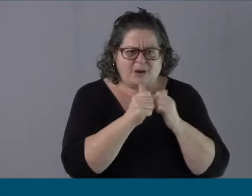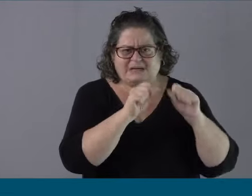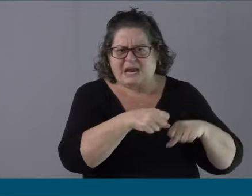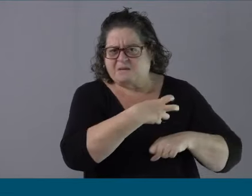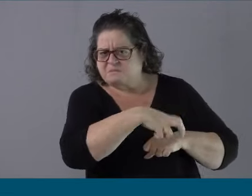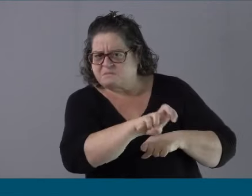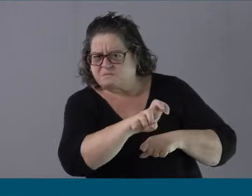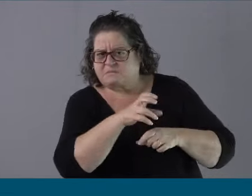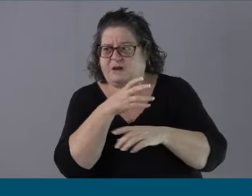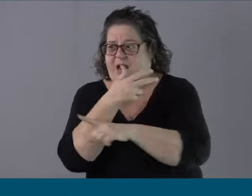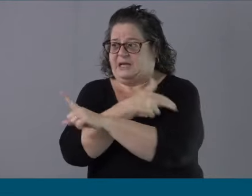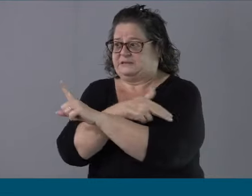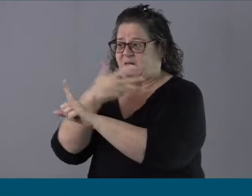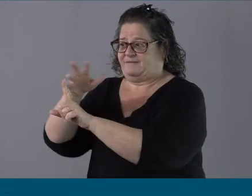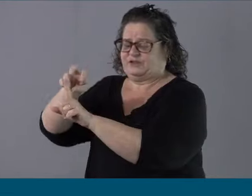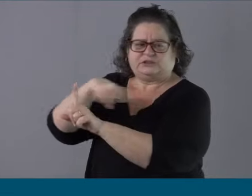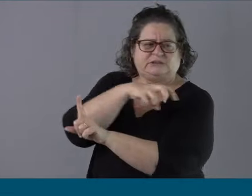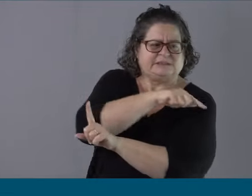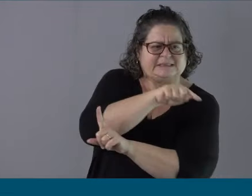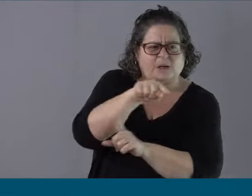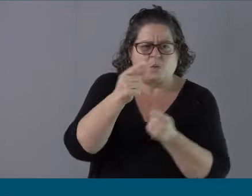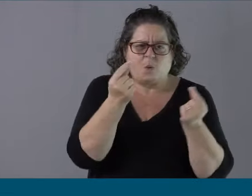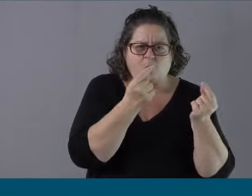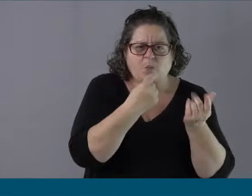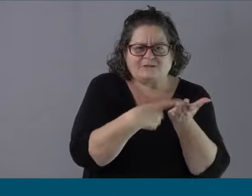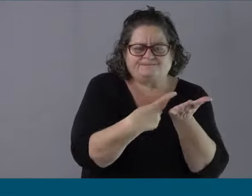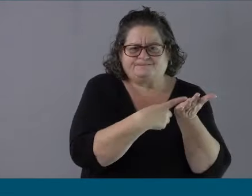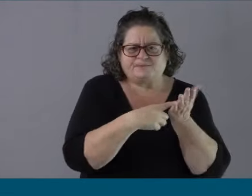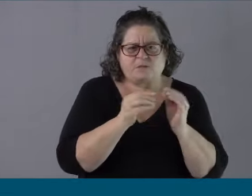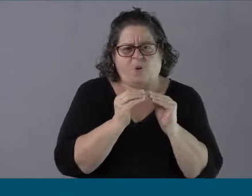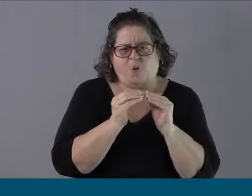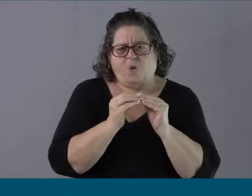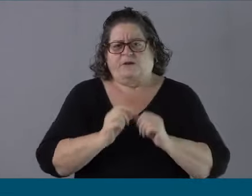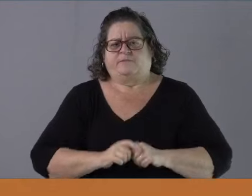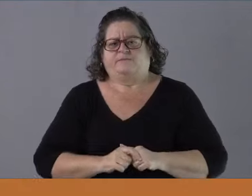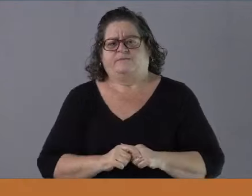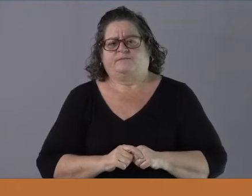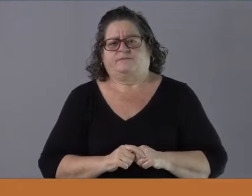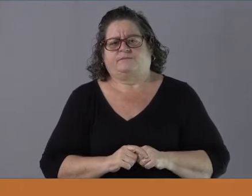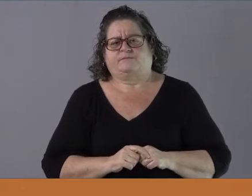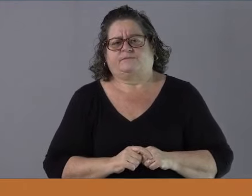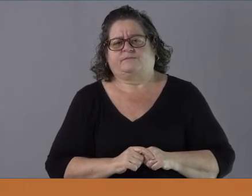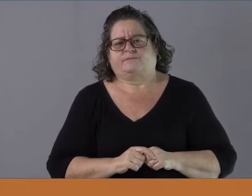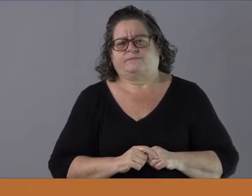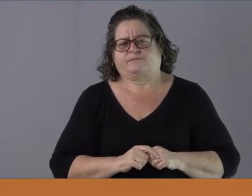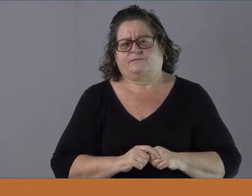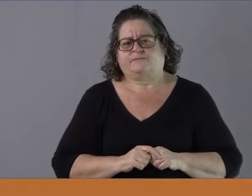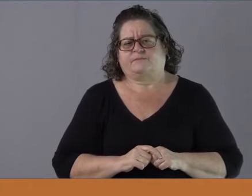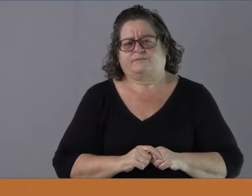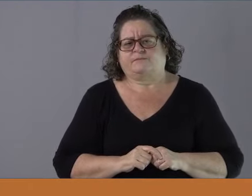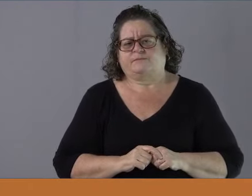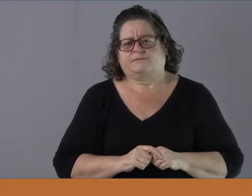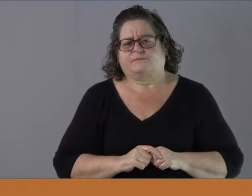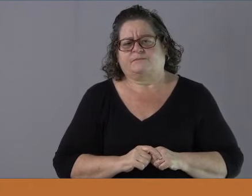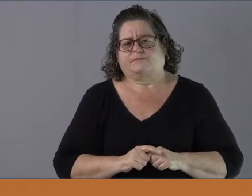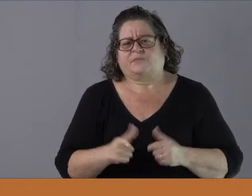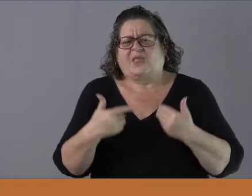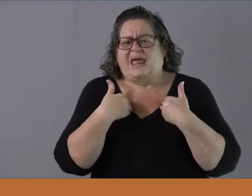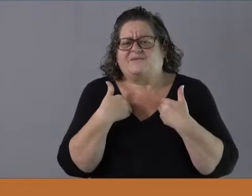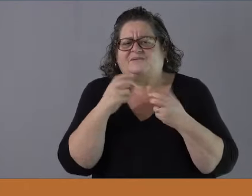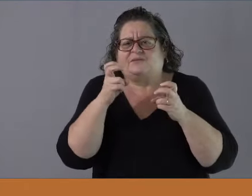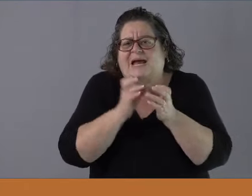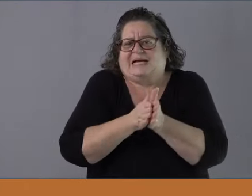can utilize that to get patients out of the hospital and into a different environment. Thank you very much, Doctor, and thank you for